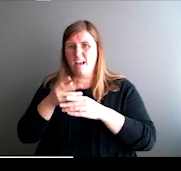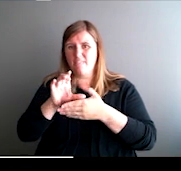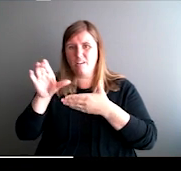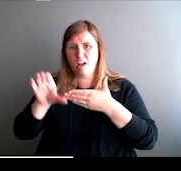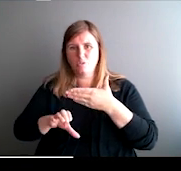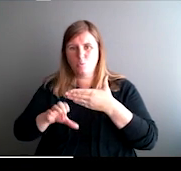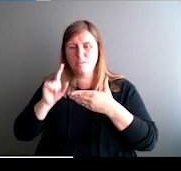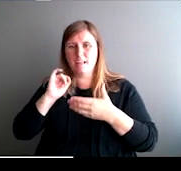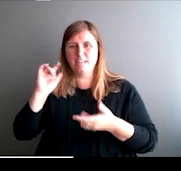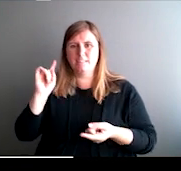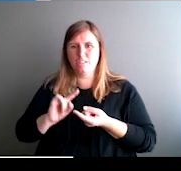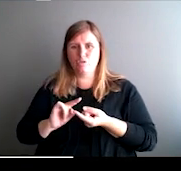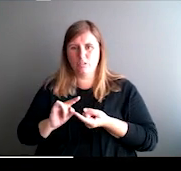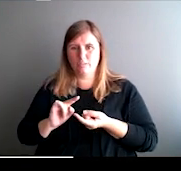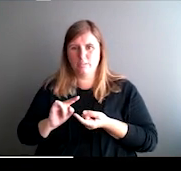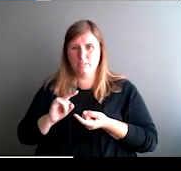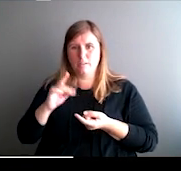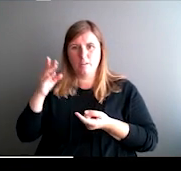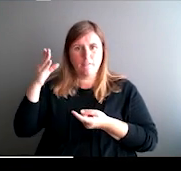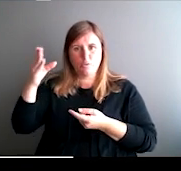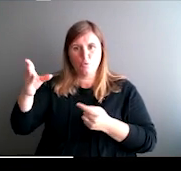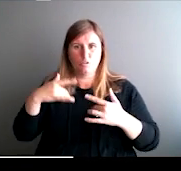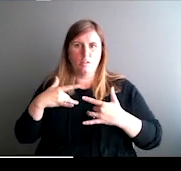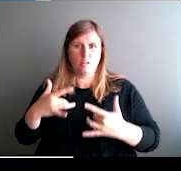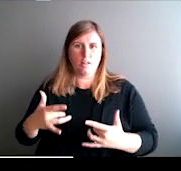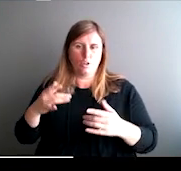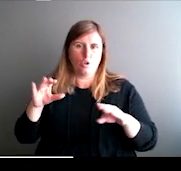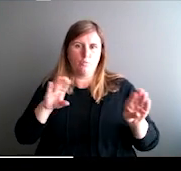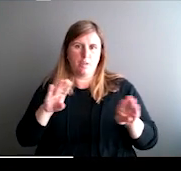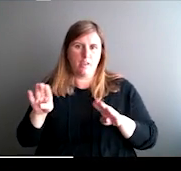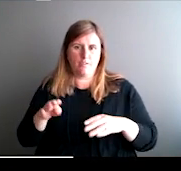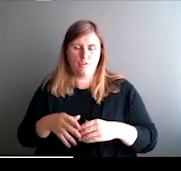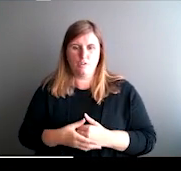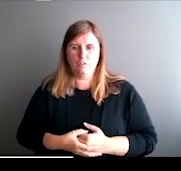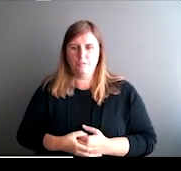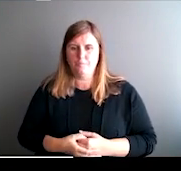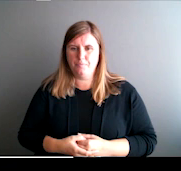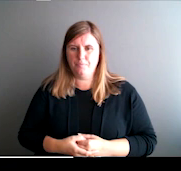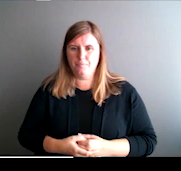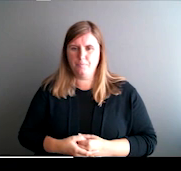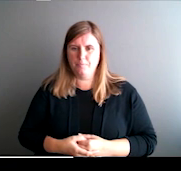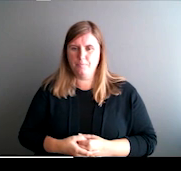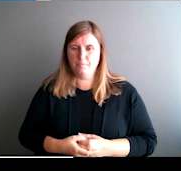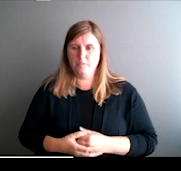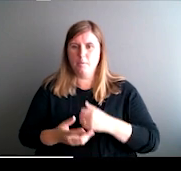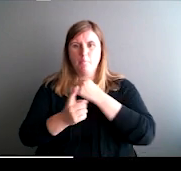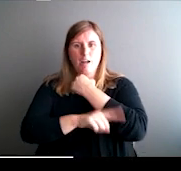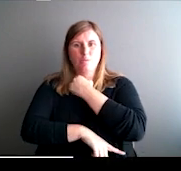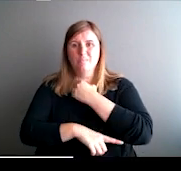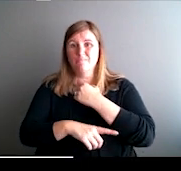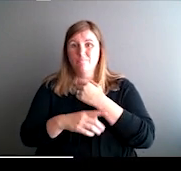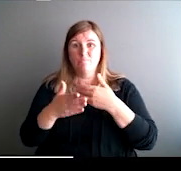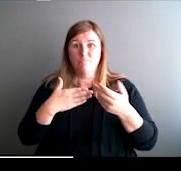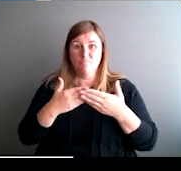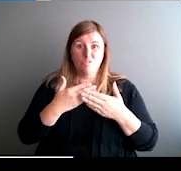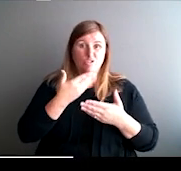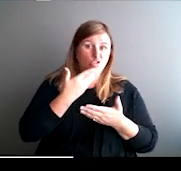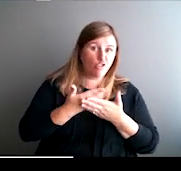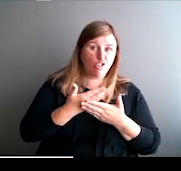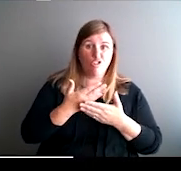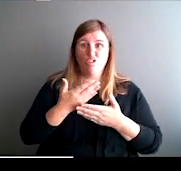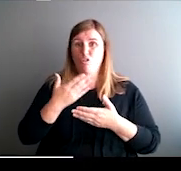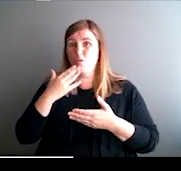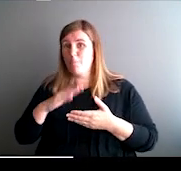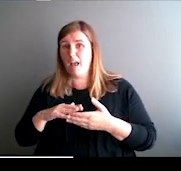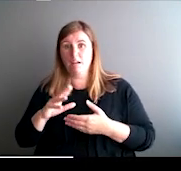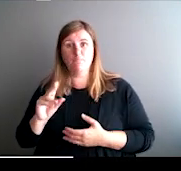that decreases the future likelihood of behavior. Punishment is neither good nor bad. It's